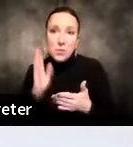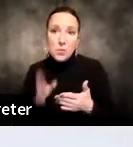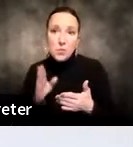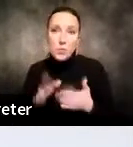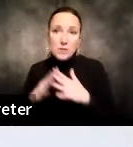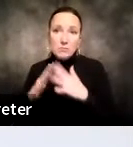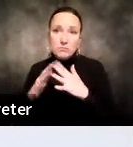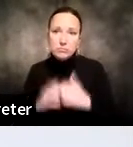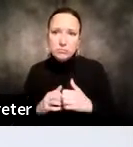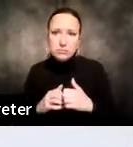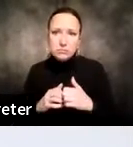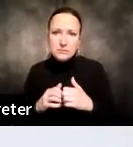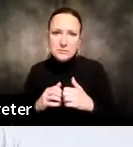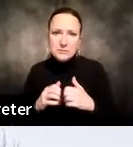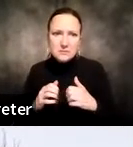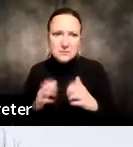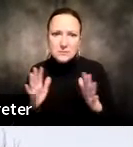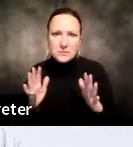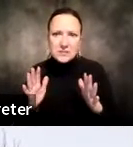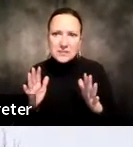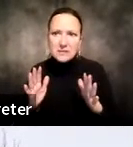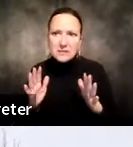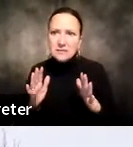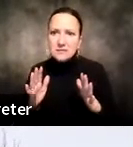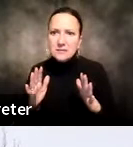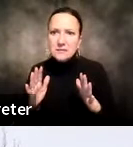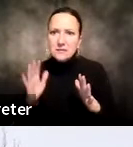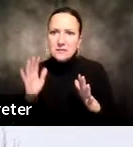didn't have zoning relief for this.